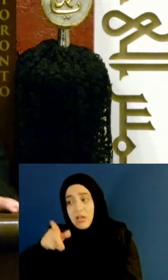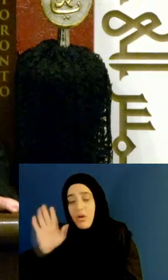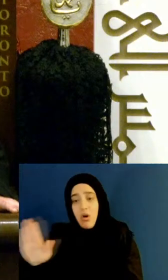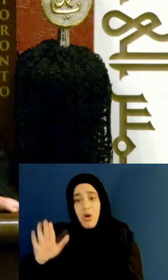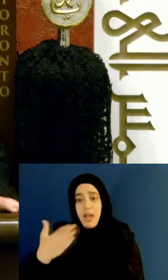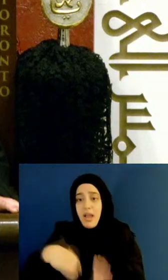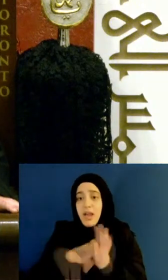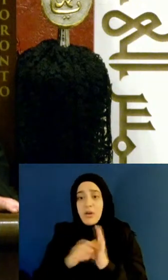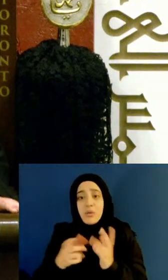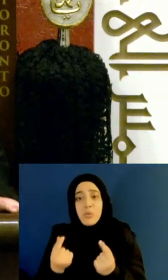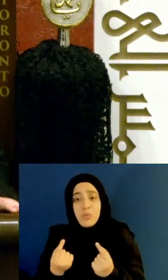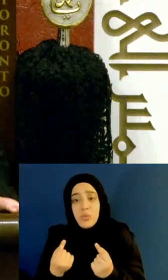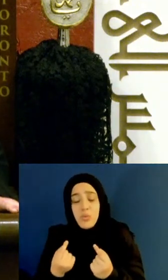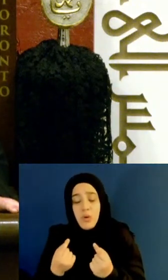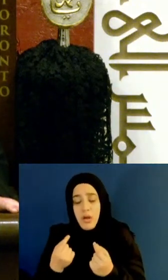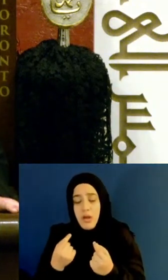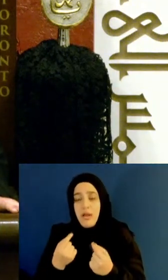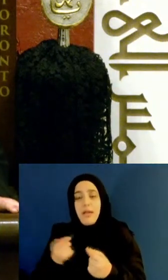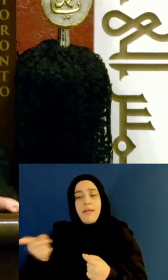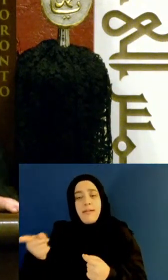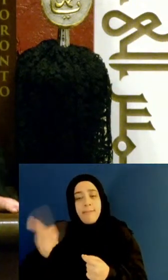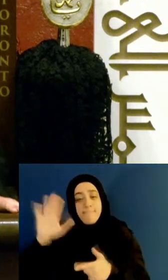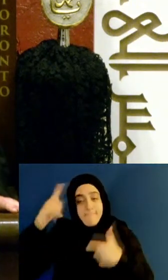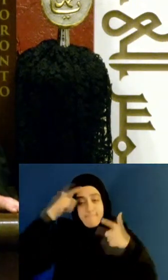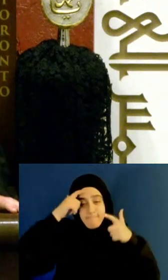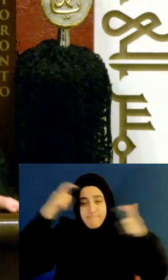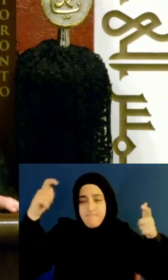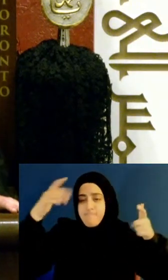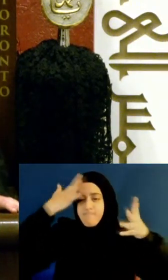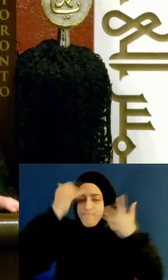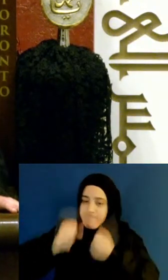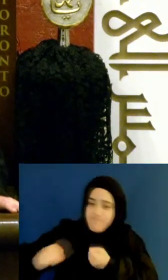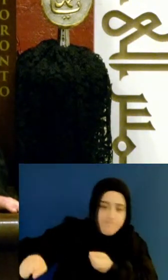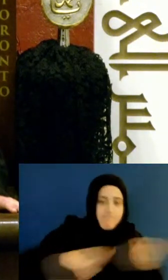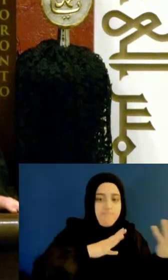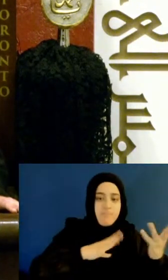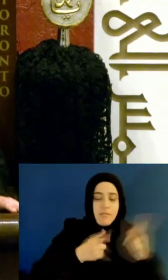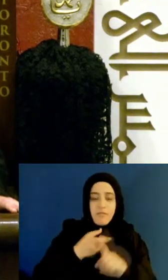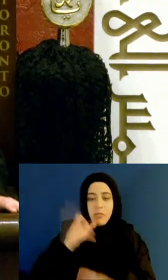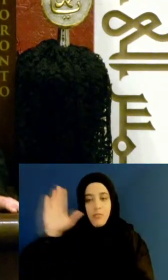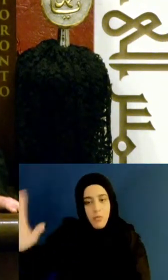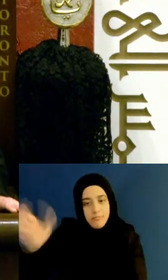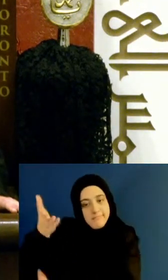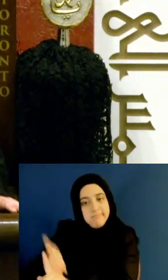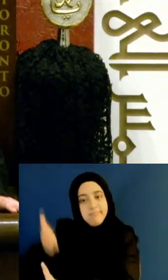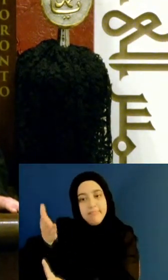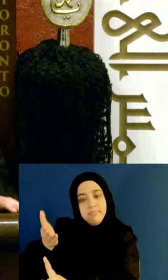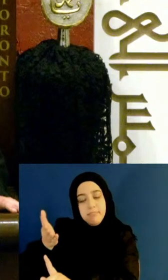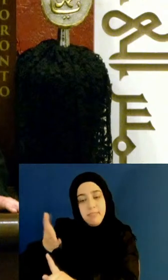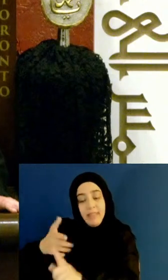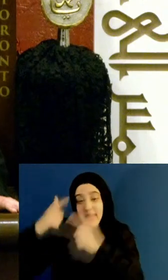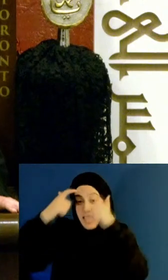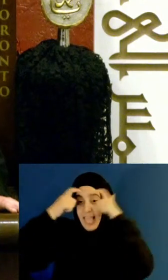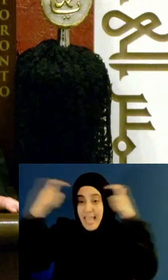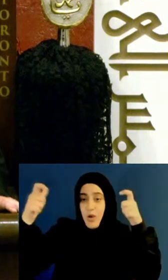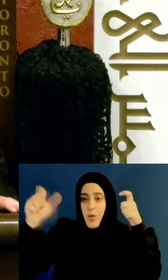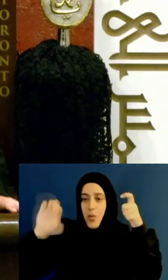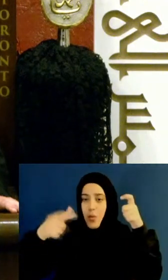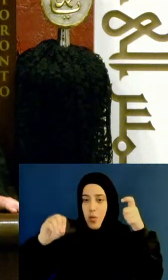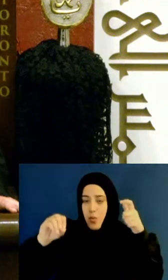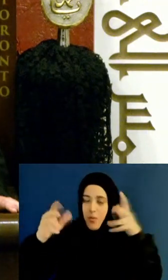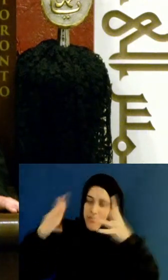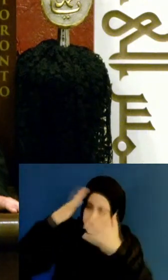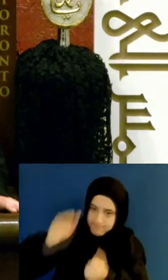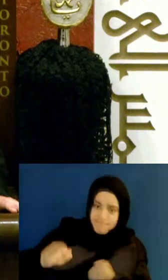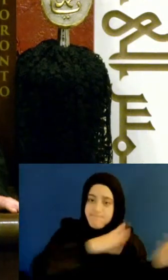the faculty of ego from their existence. Ego. I give you two quick examples and